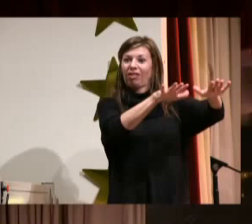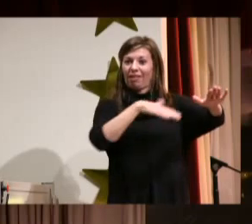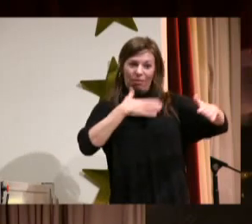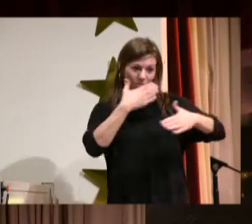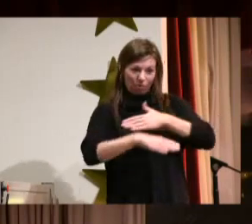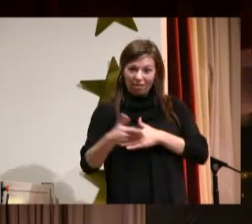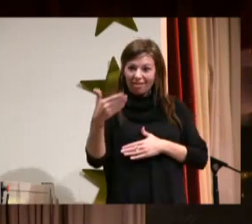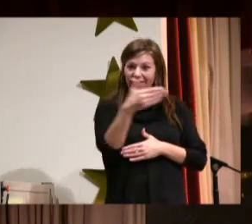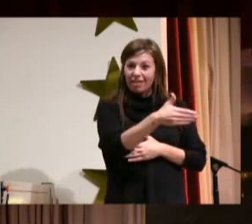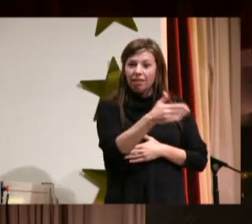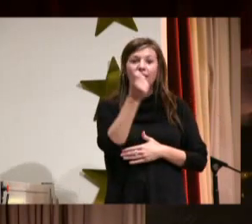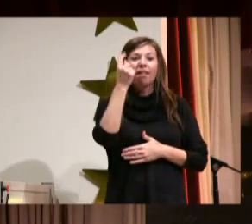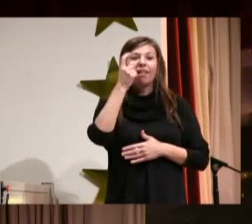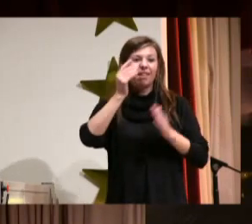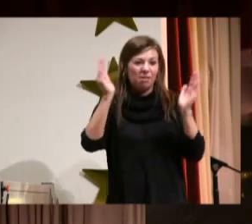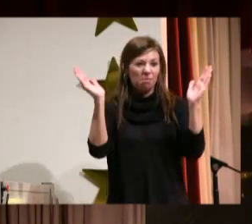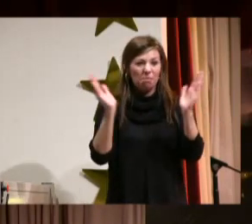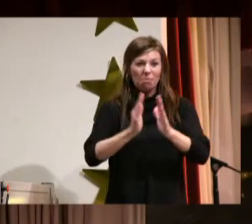in a little